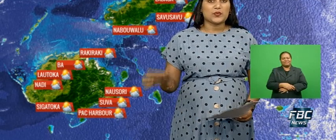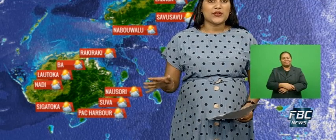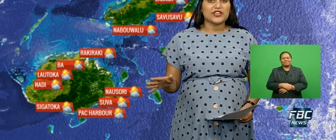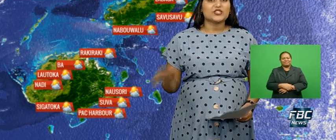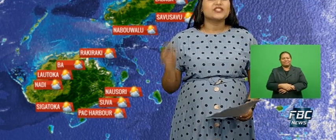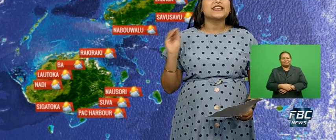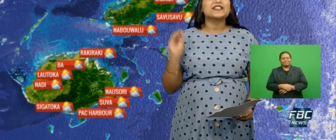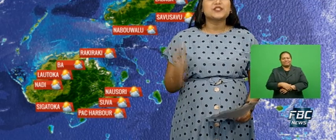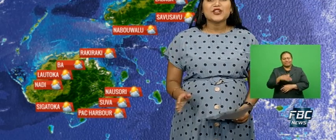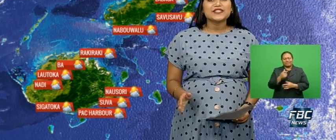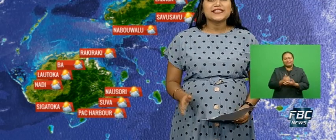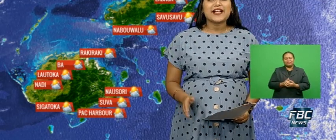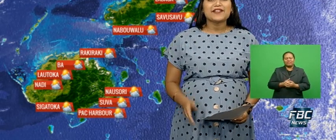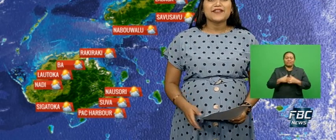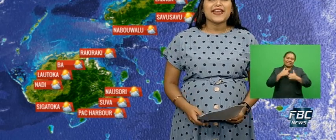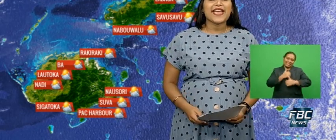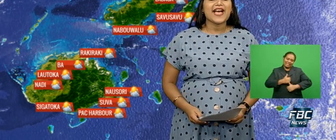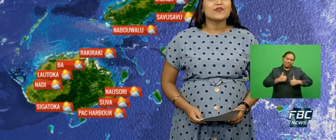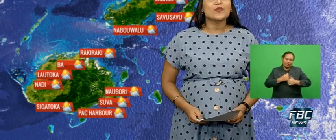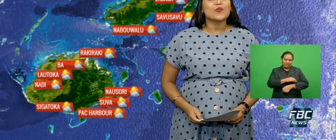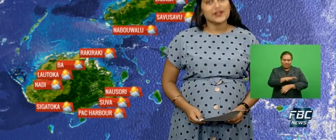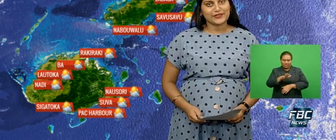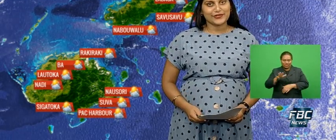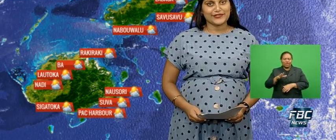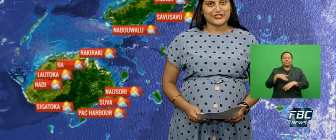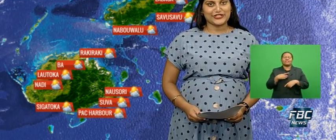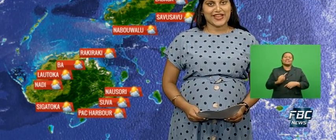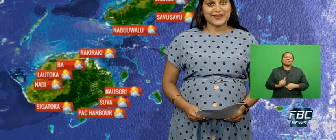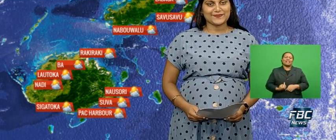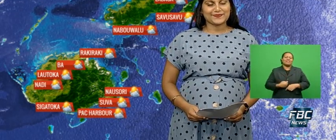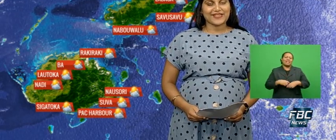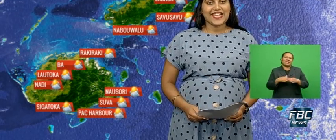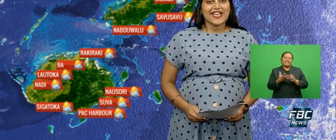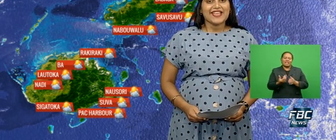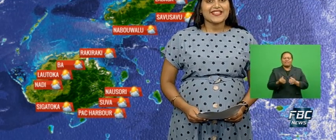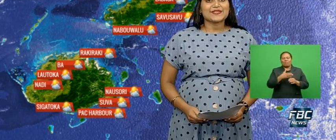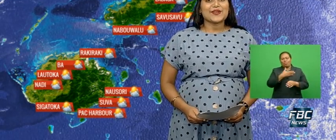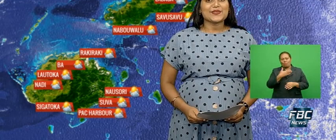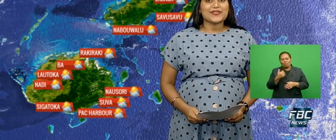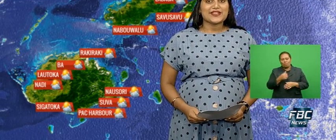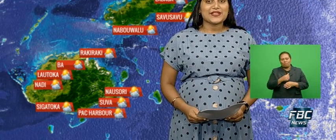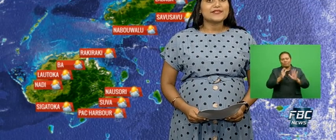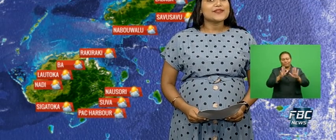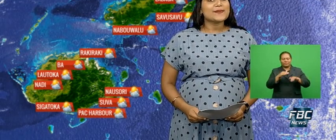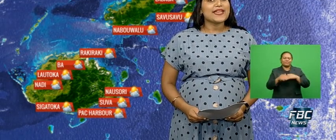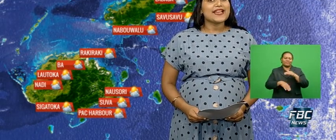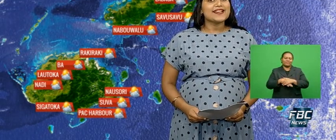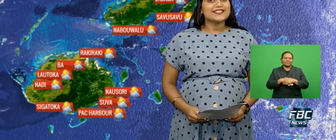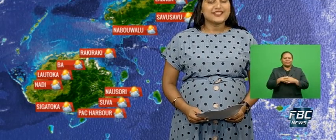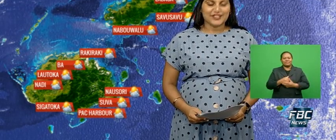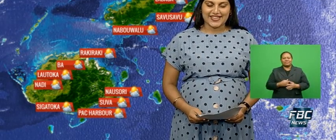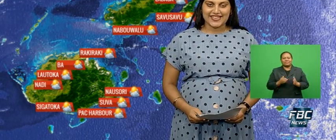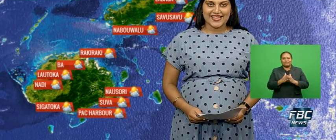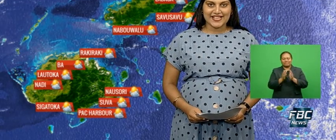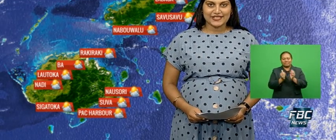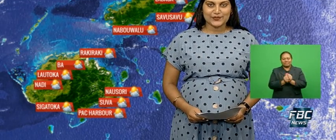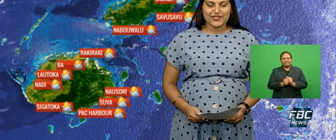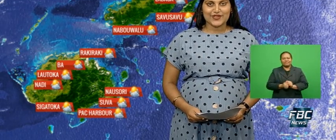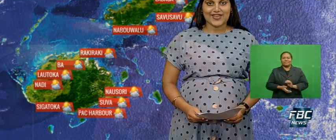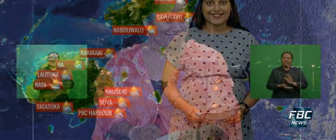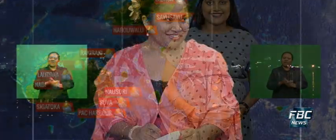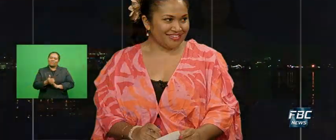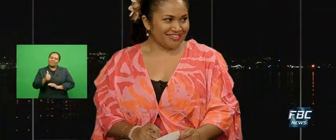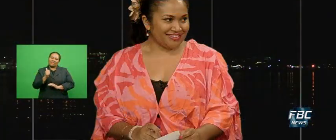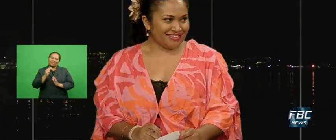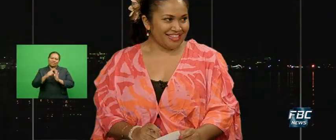away, so don't worry. Just enjoy yourself and have a wonderful Fiji day. That's all the weather news from here. Jackie is